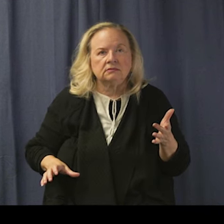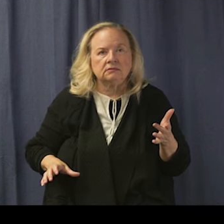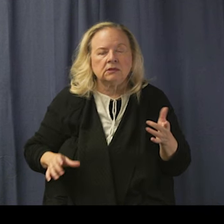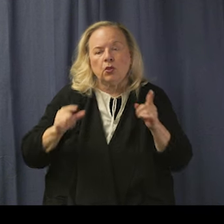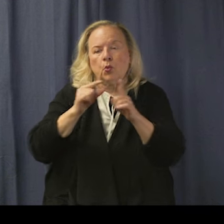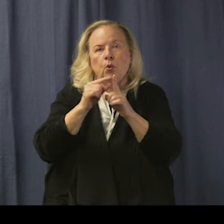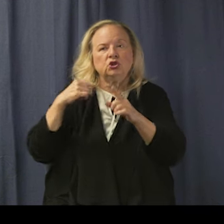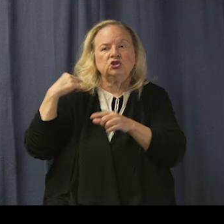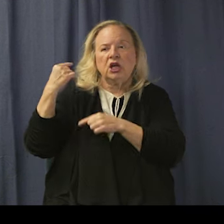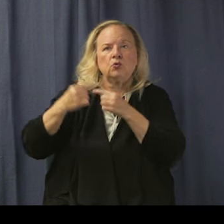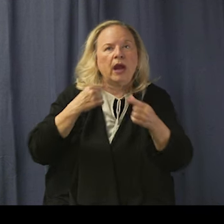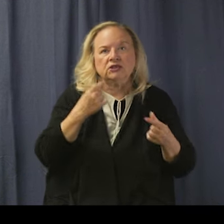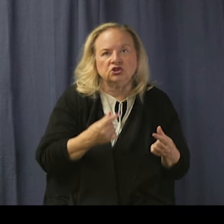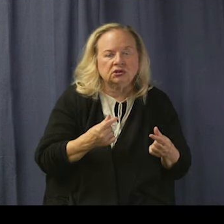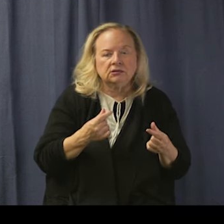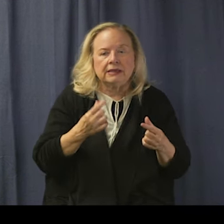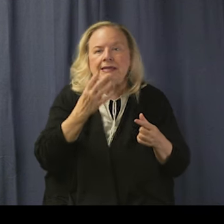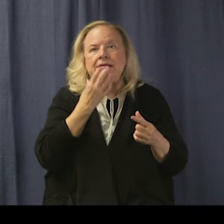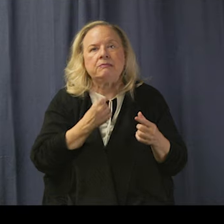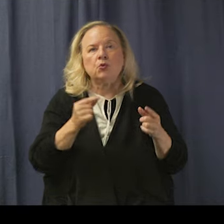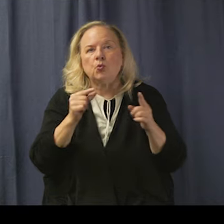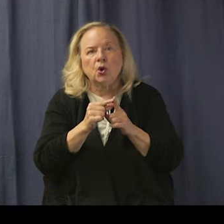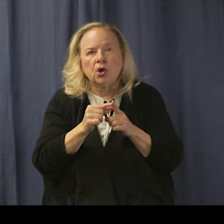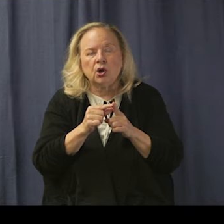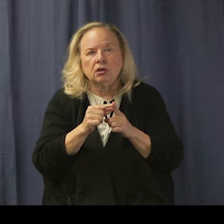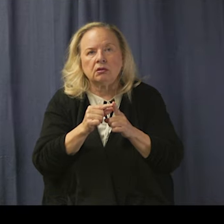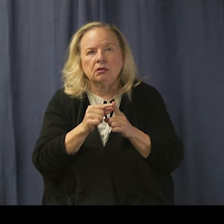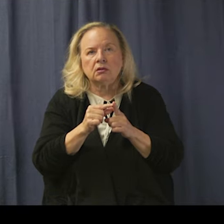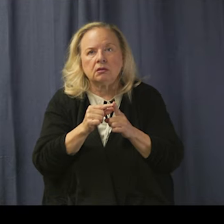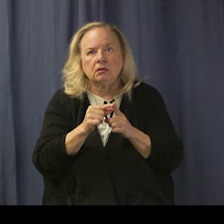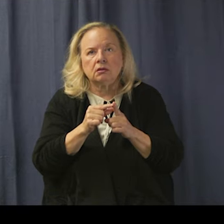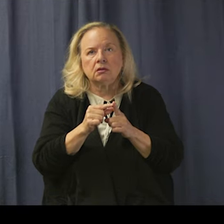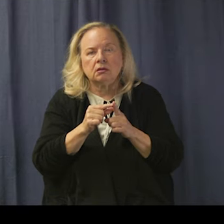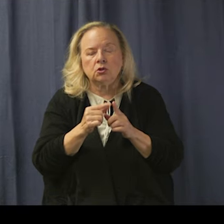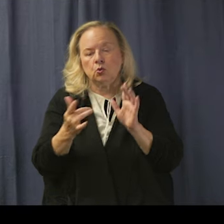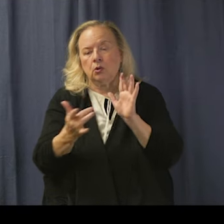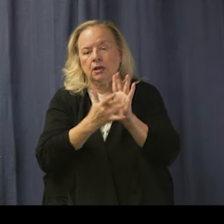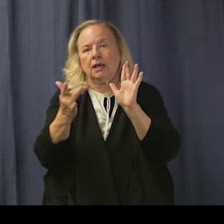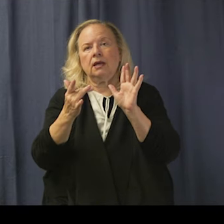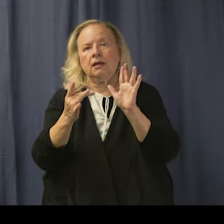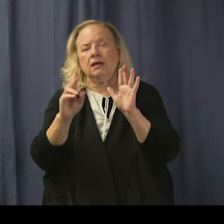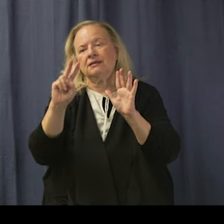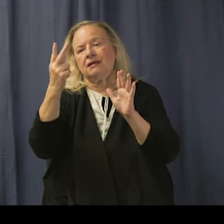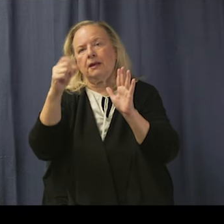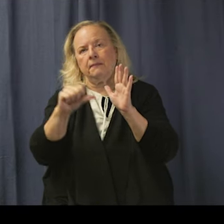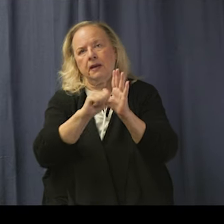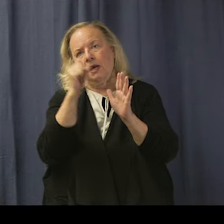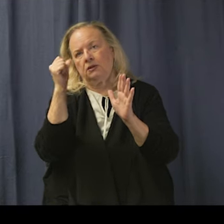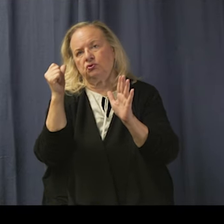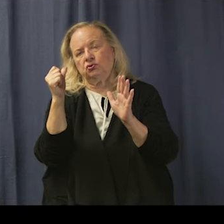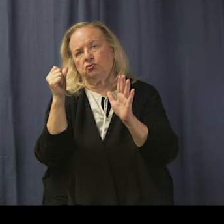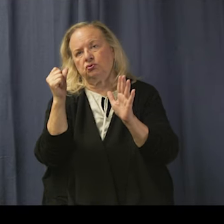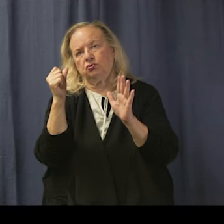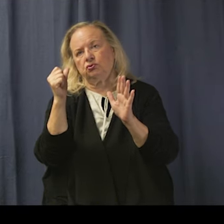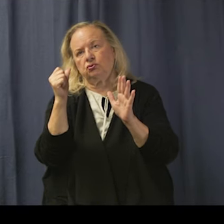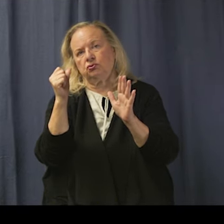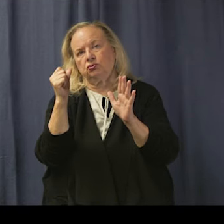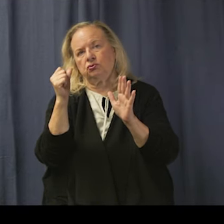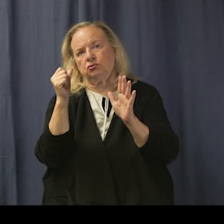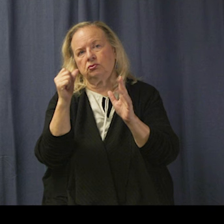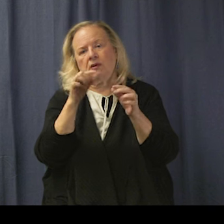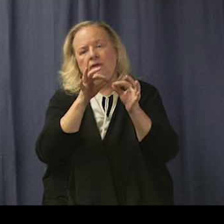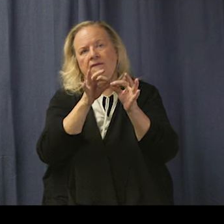generation, the blue arrow on the right the side. Word. You click it once, and it goes to the second page automatically, and starting for verse